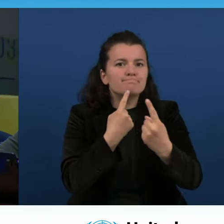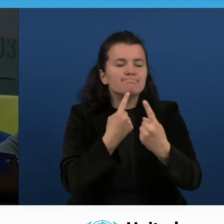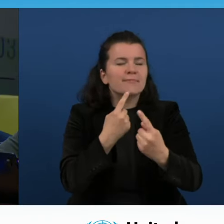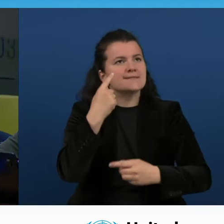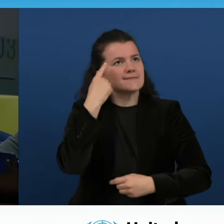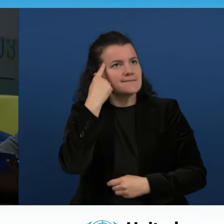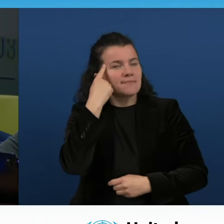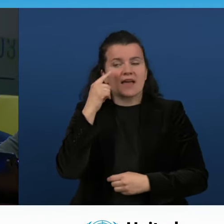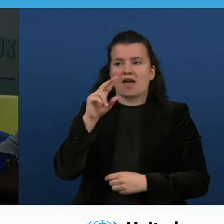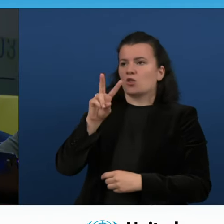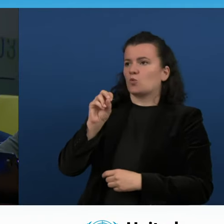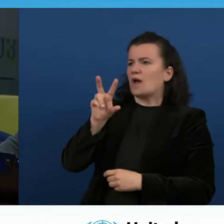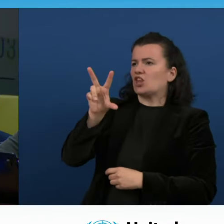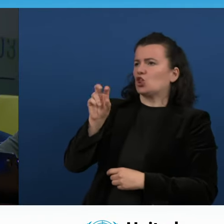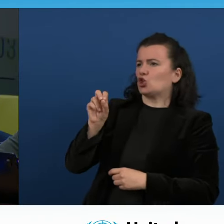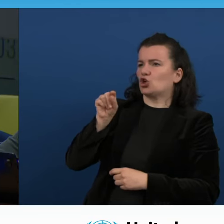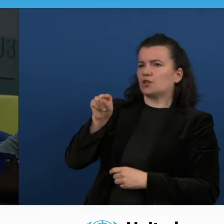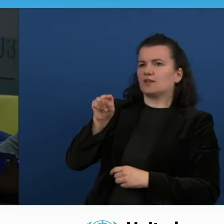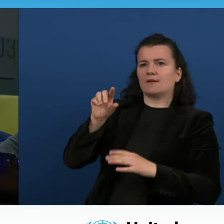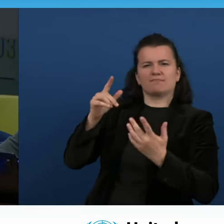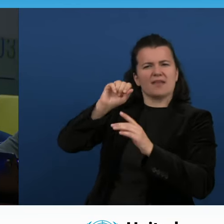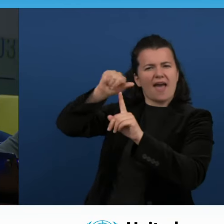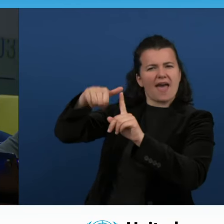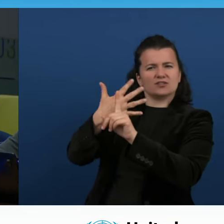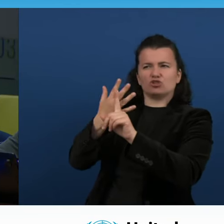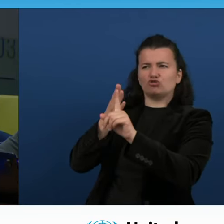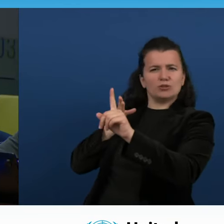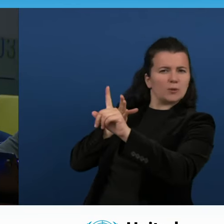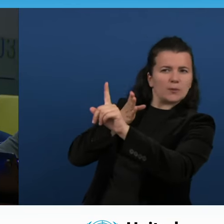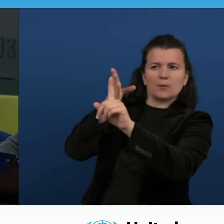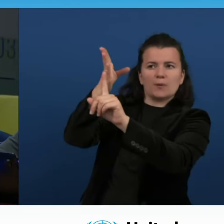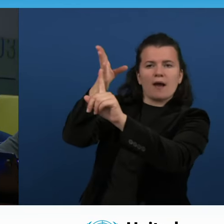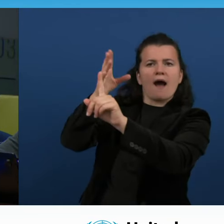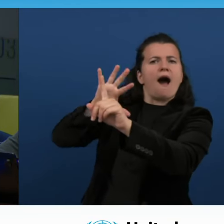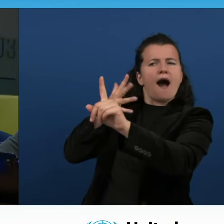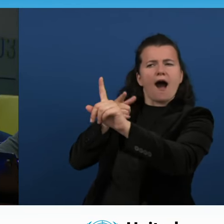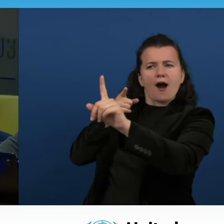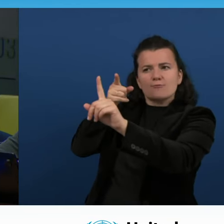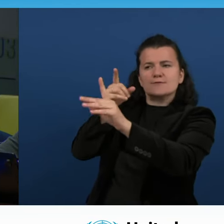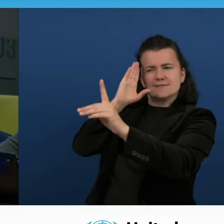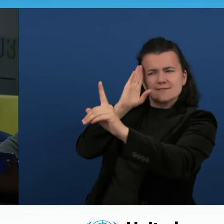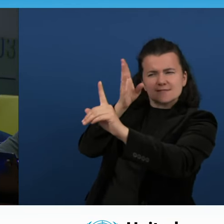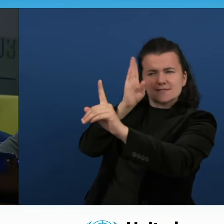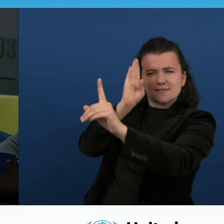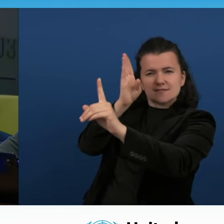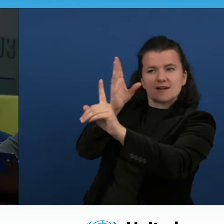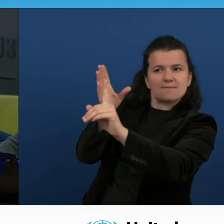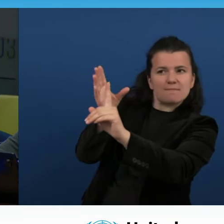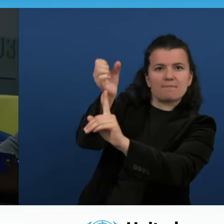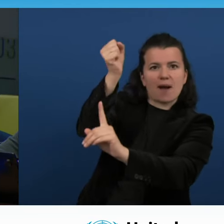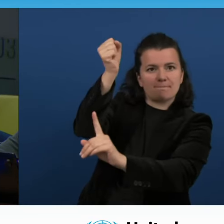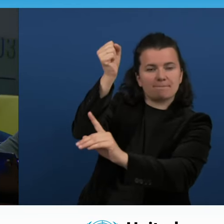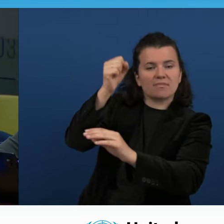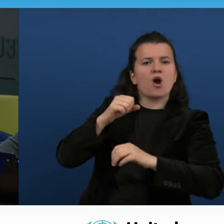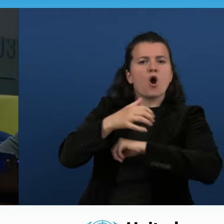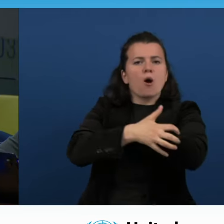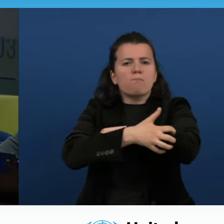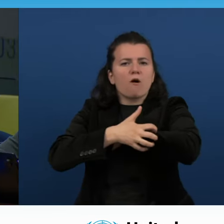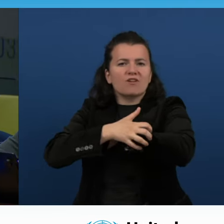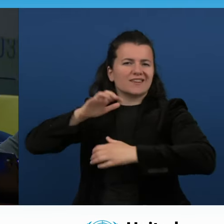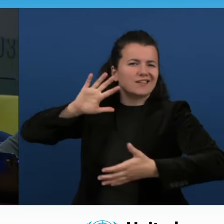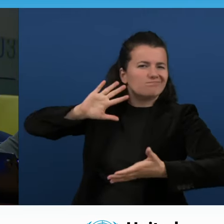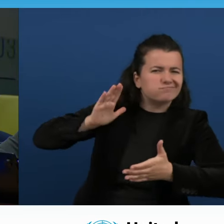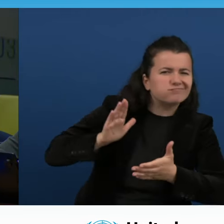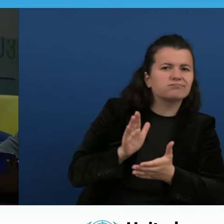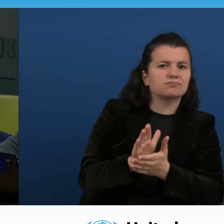Sustainable Development and to eradicate poverty at a time of multiple crises. We have